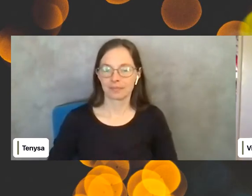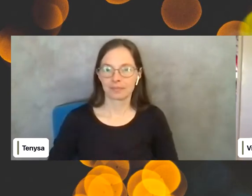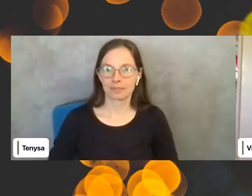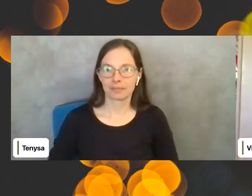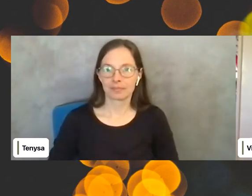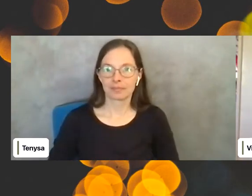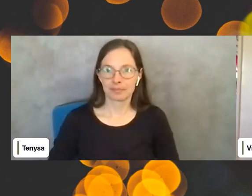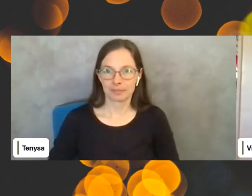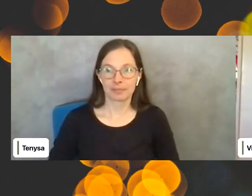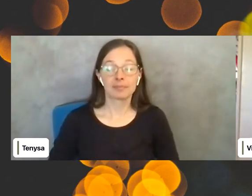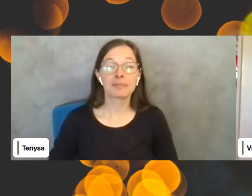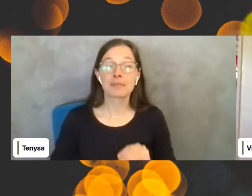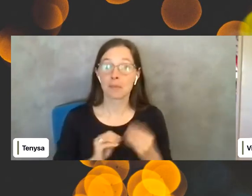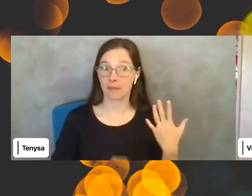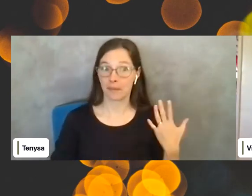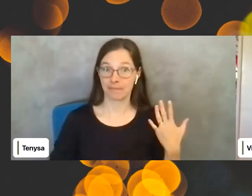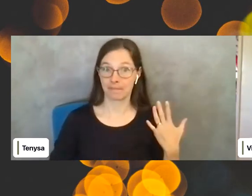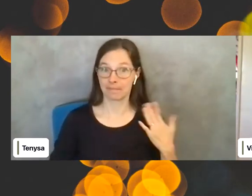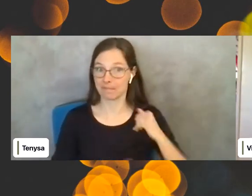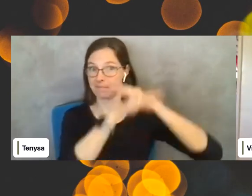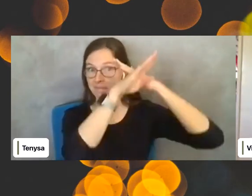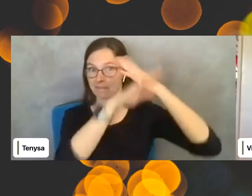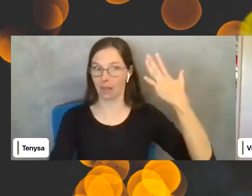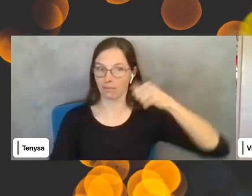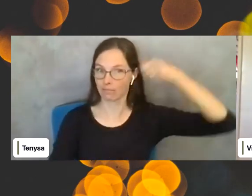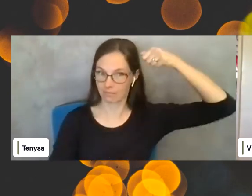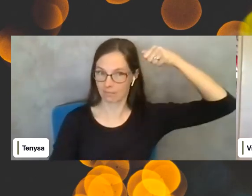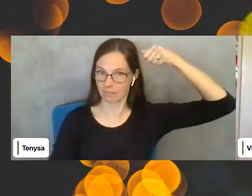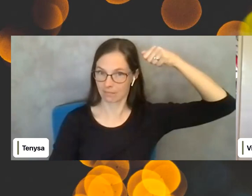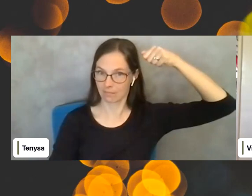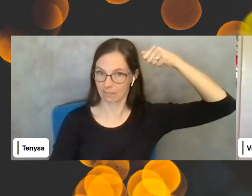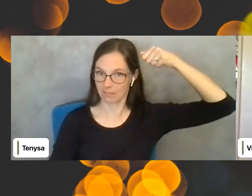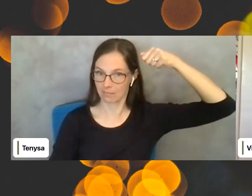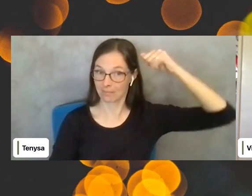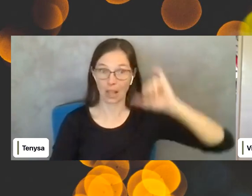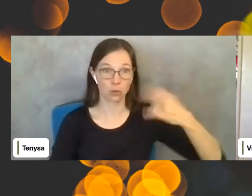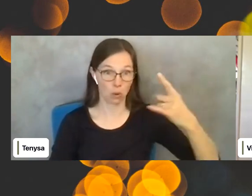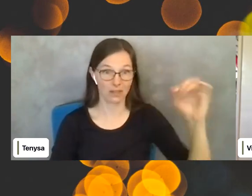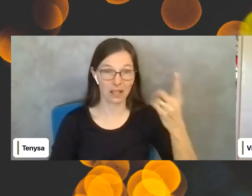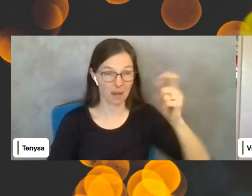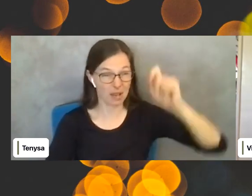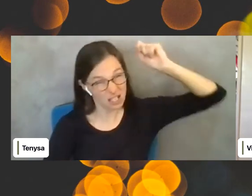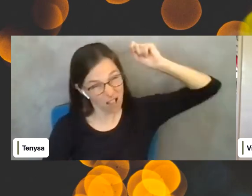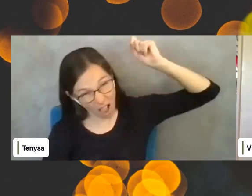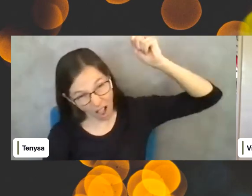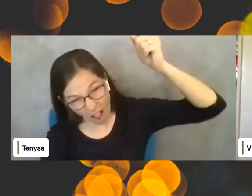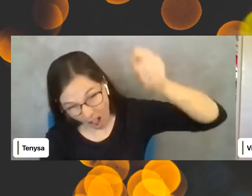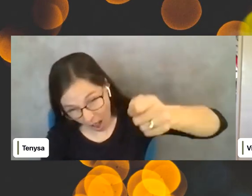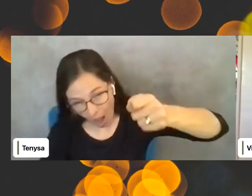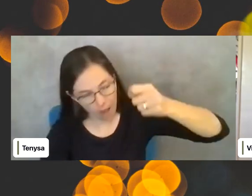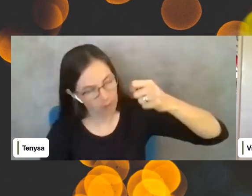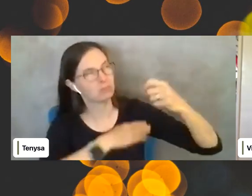So parry number 5, right here. This one is the one, if someone's coming at your head, this